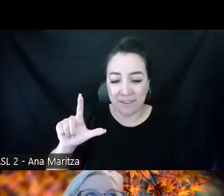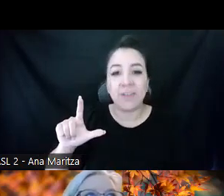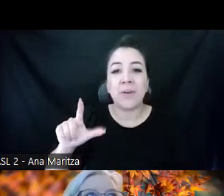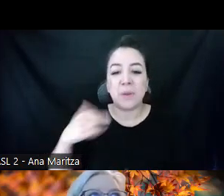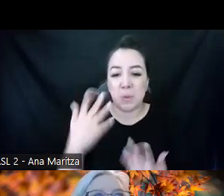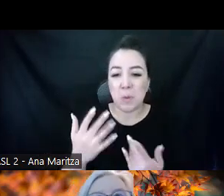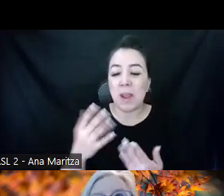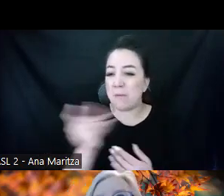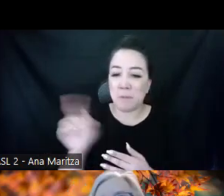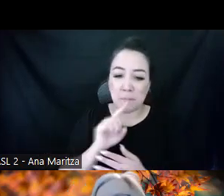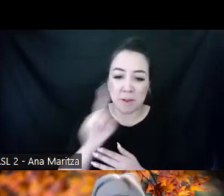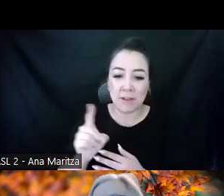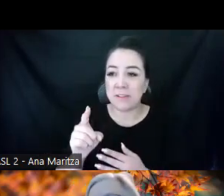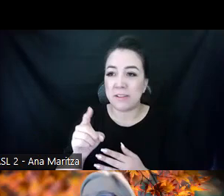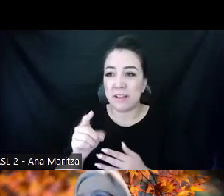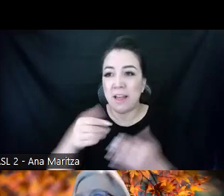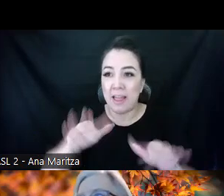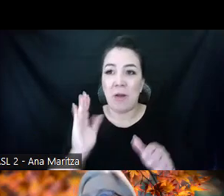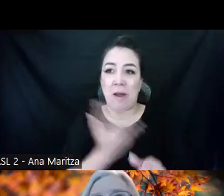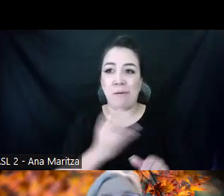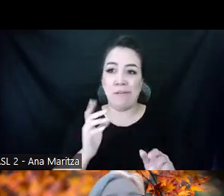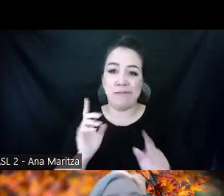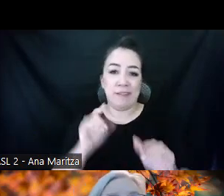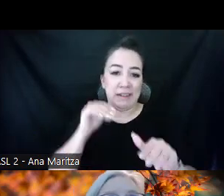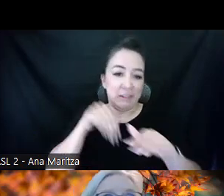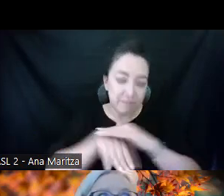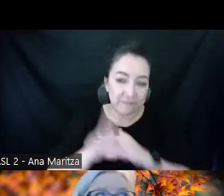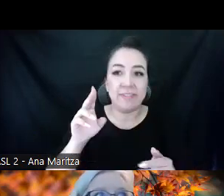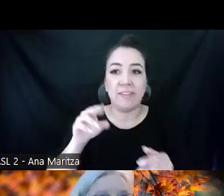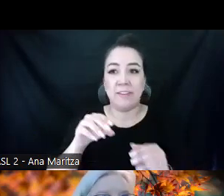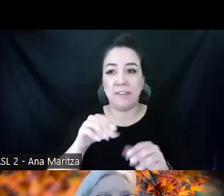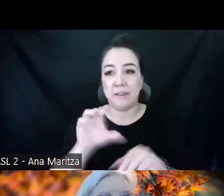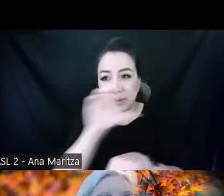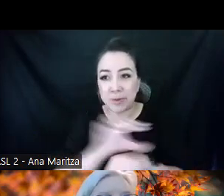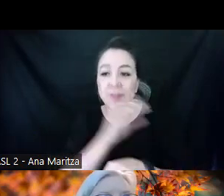of minutes to let our attendees log on and get settled.